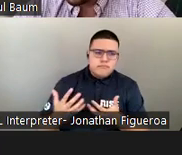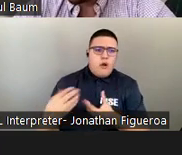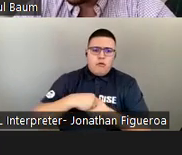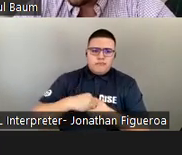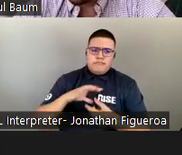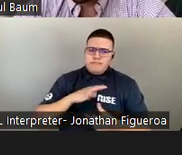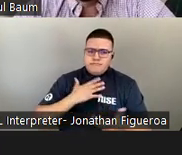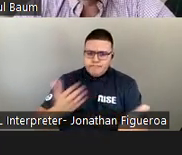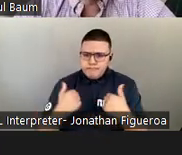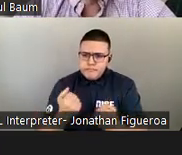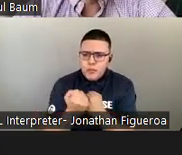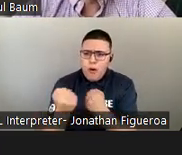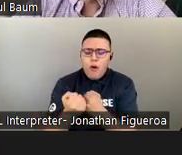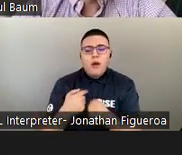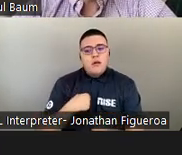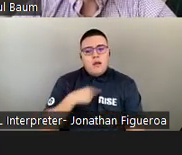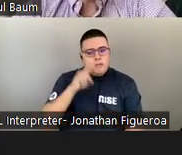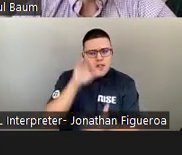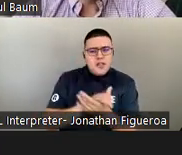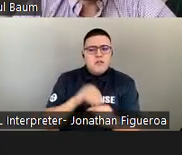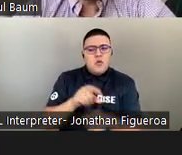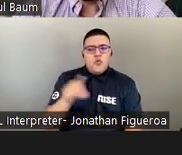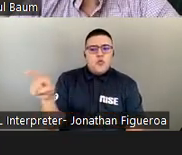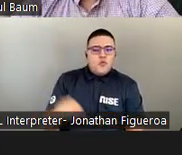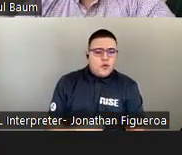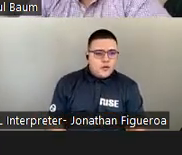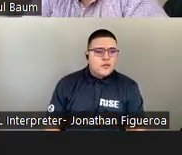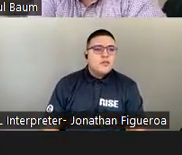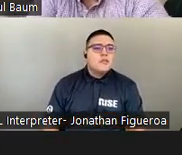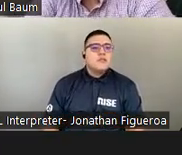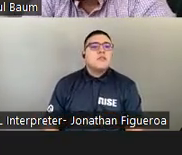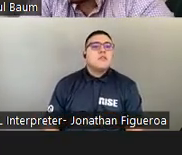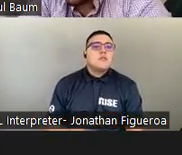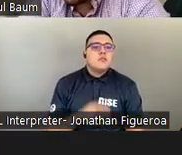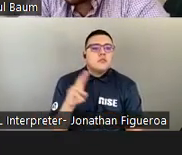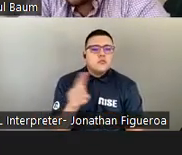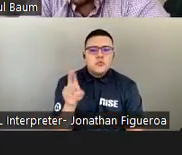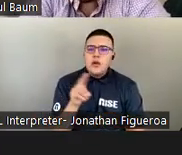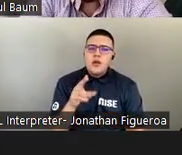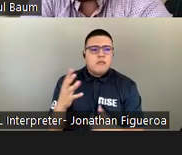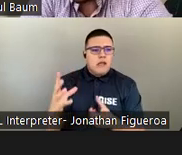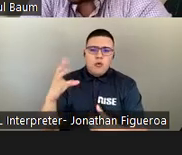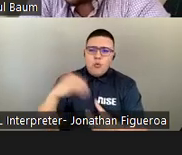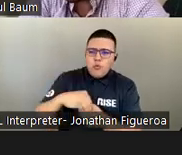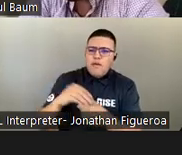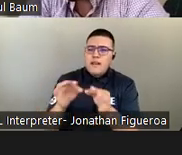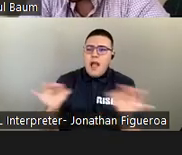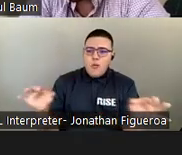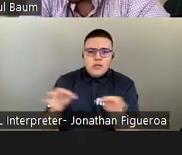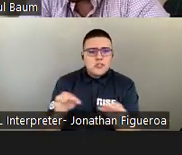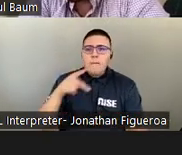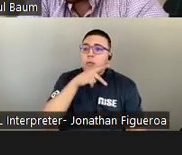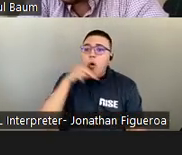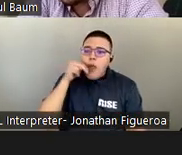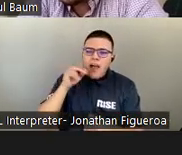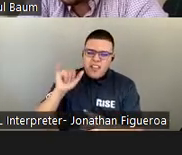I believe in people. Let's create a supportive environment. Use inclusive language. Okay, we talked about pronouns. We talked